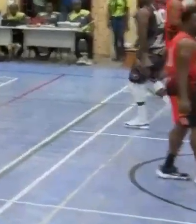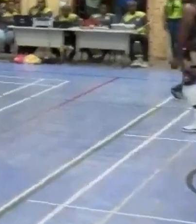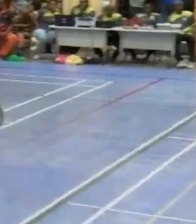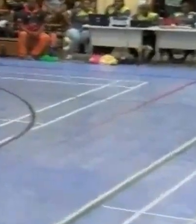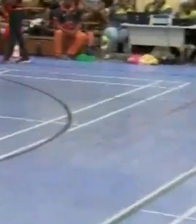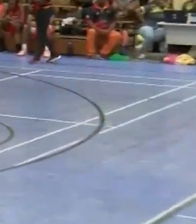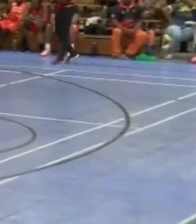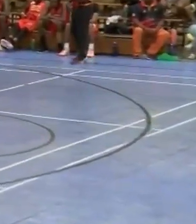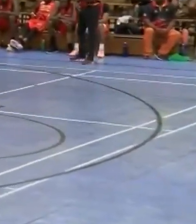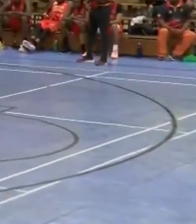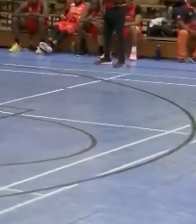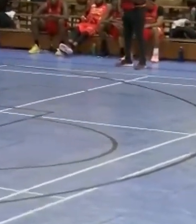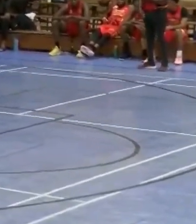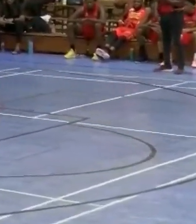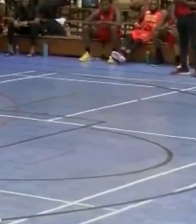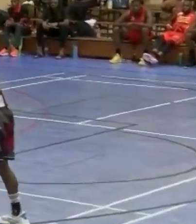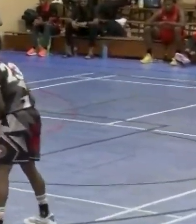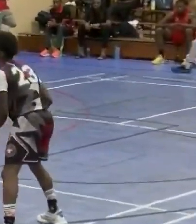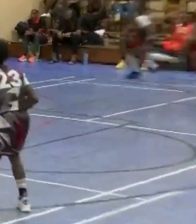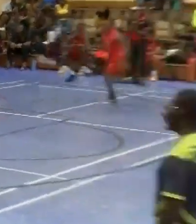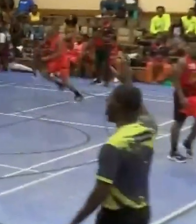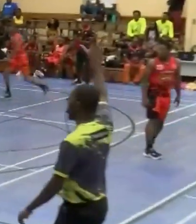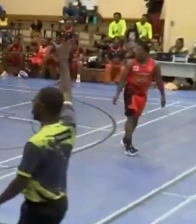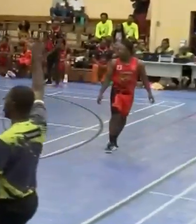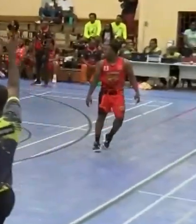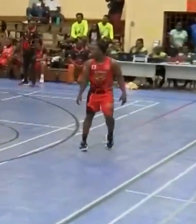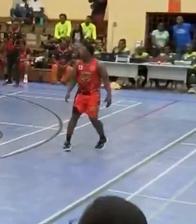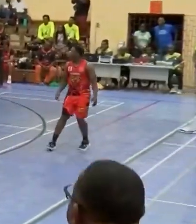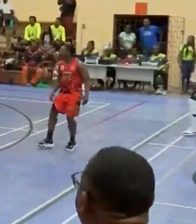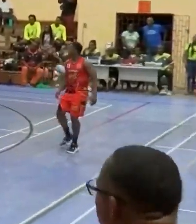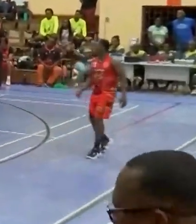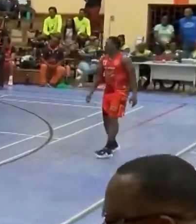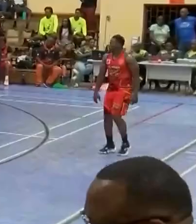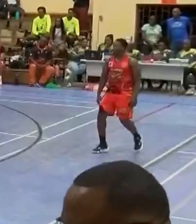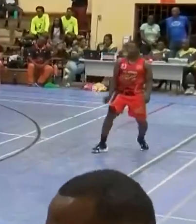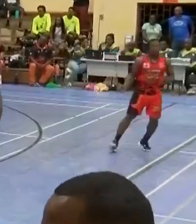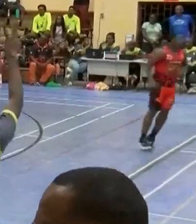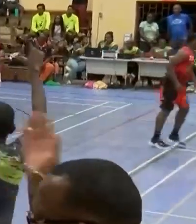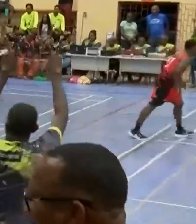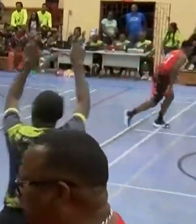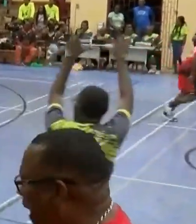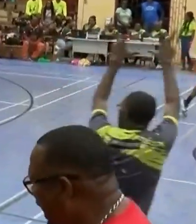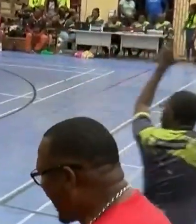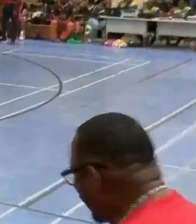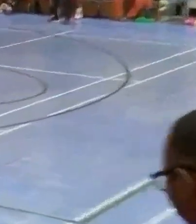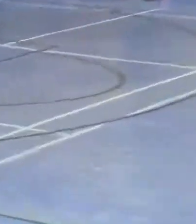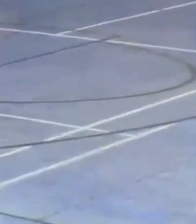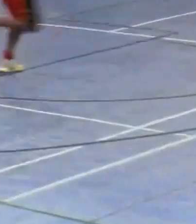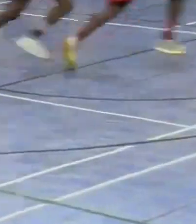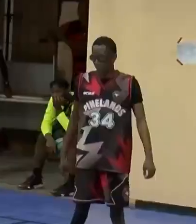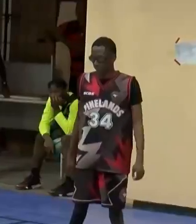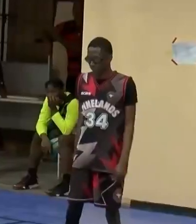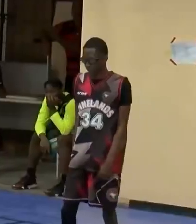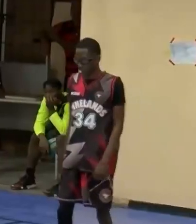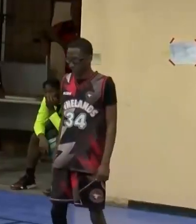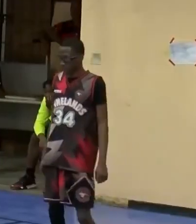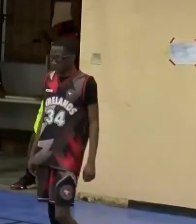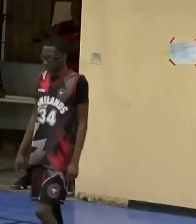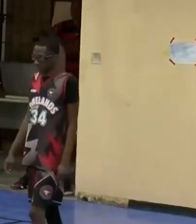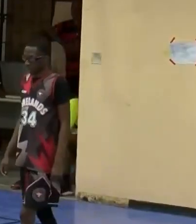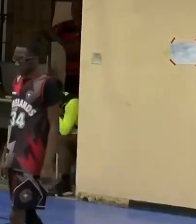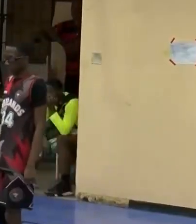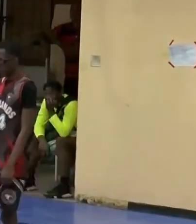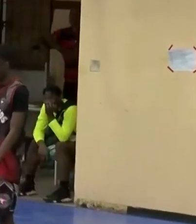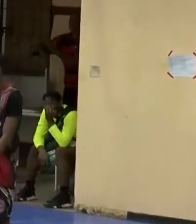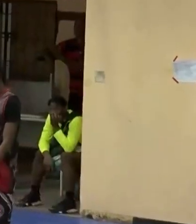by the Pine in the fourth, Derany with the ankle breaker and the step-back 3. Simeon Maynard, though, would get his